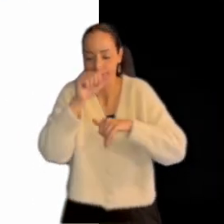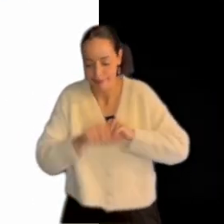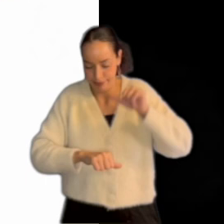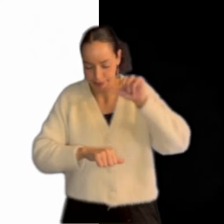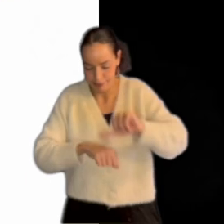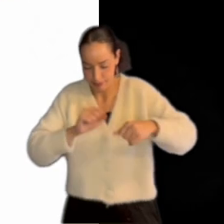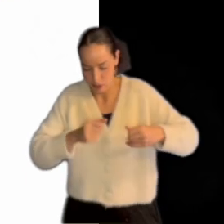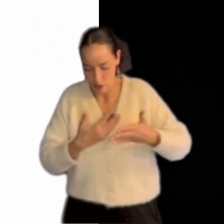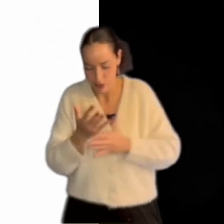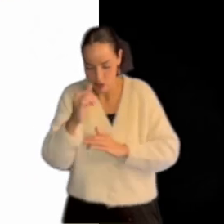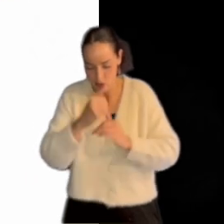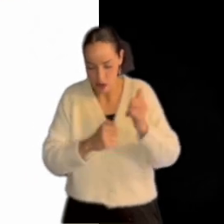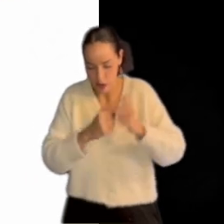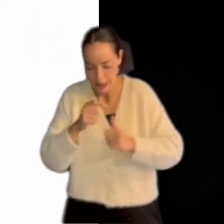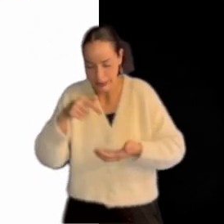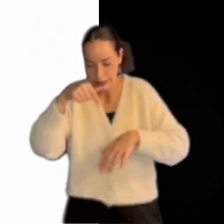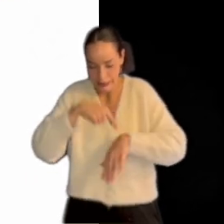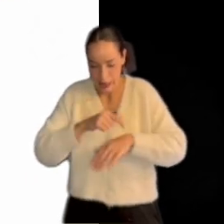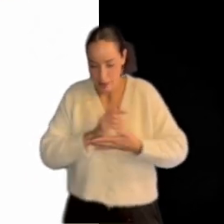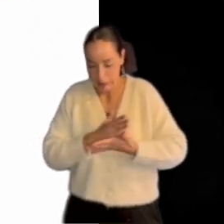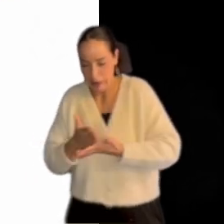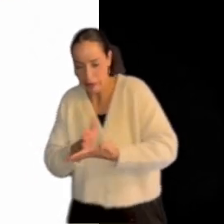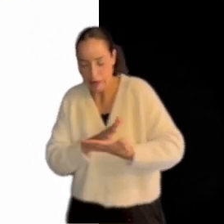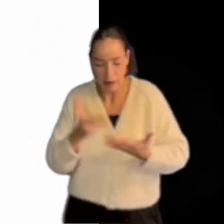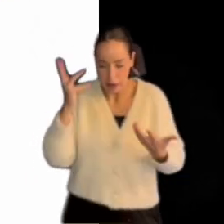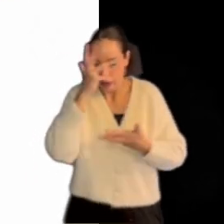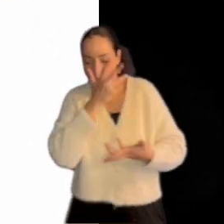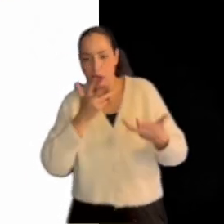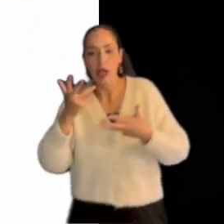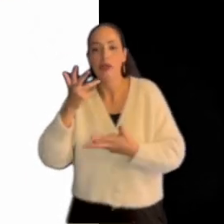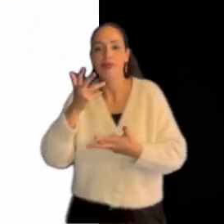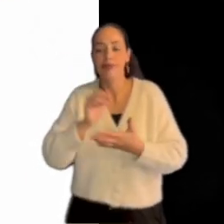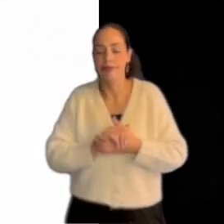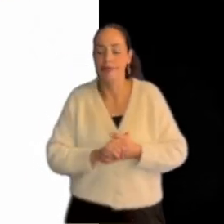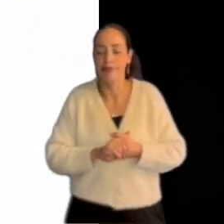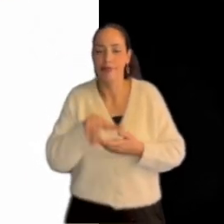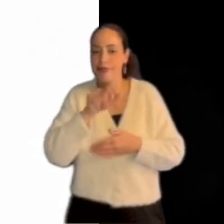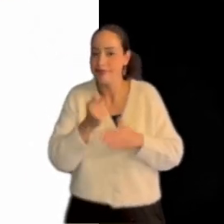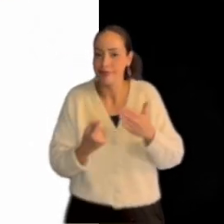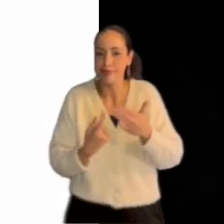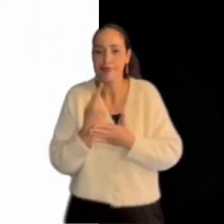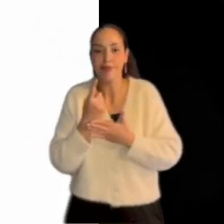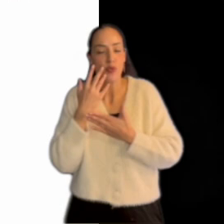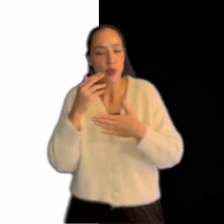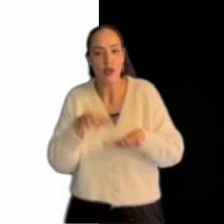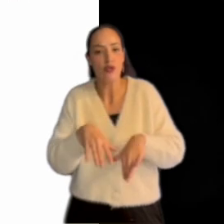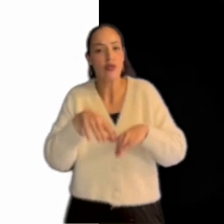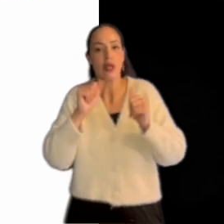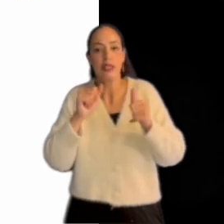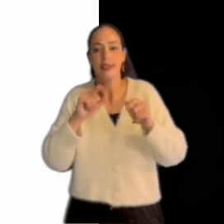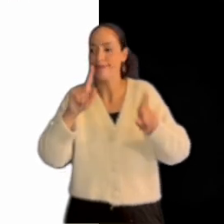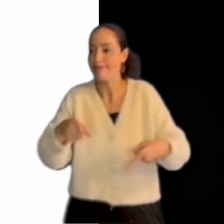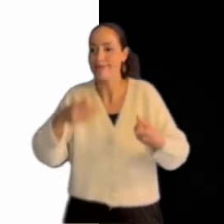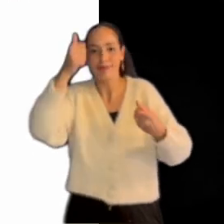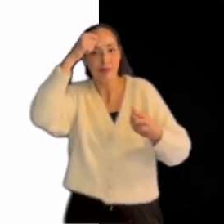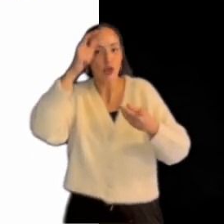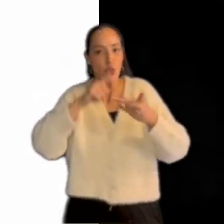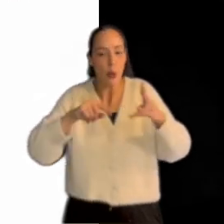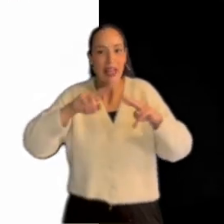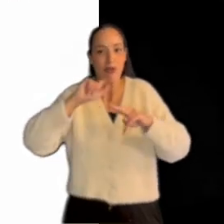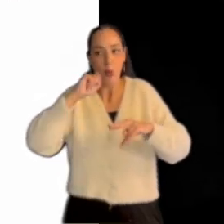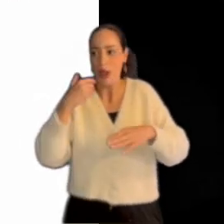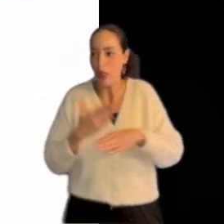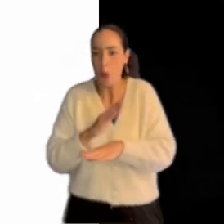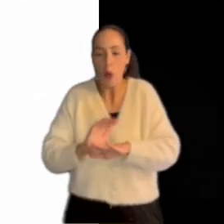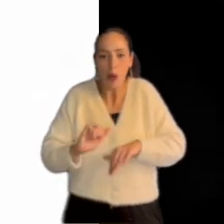conception, there was no way of knowing if it would be effective in managing to ensure a response to such a large number of requests. And even if it could, whether it would